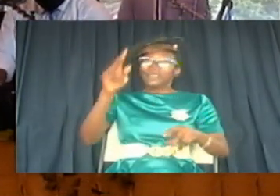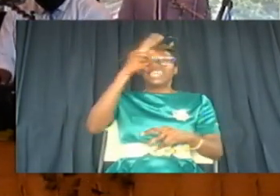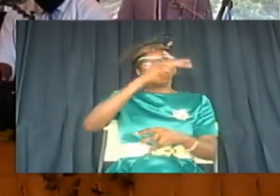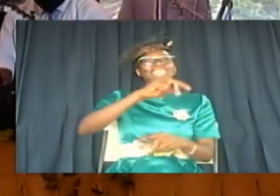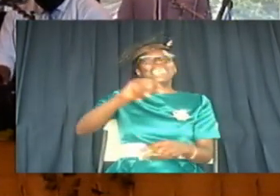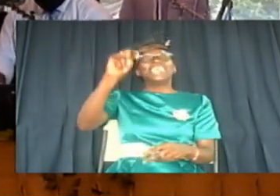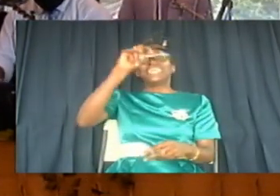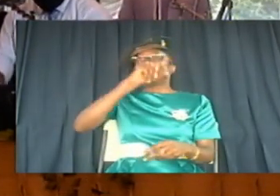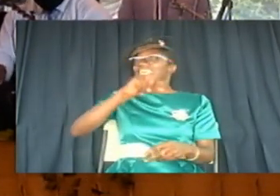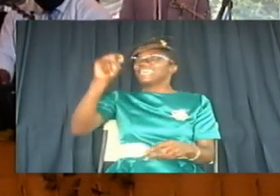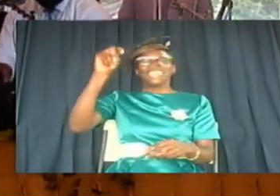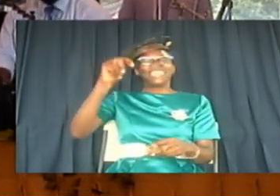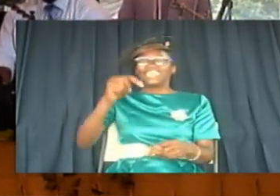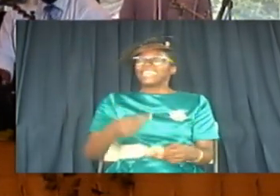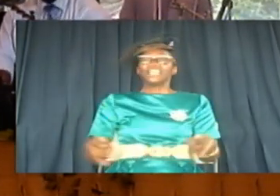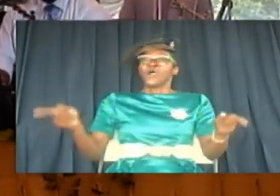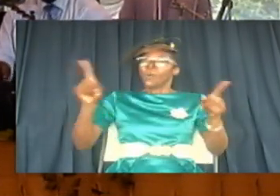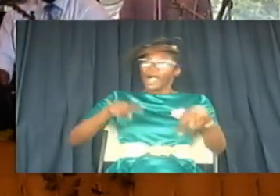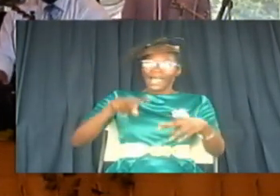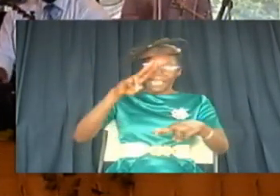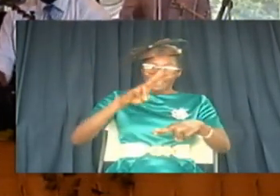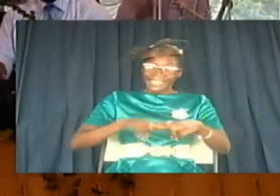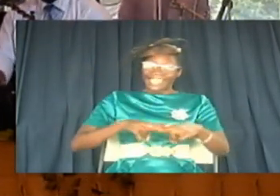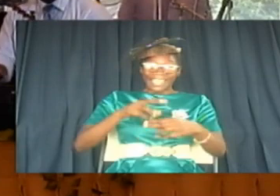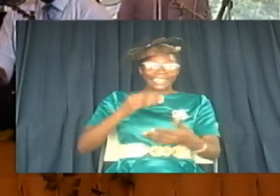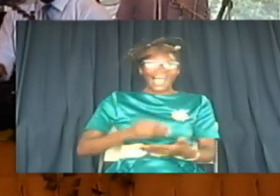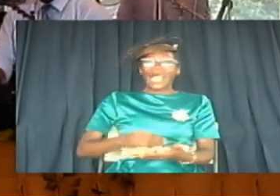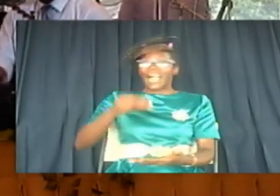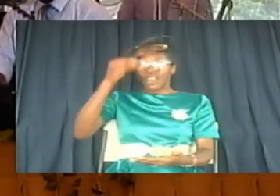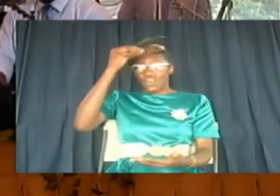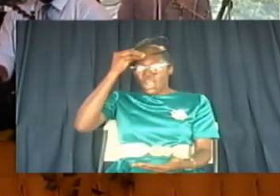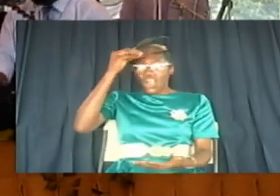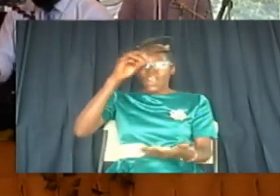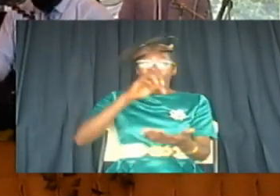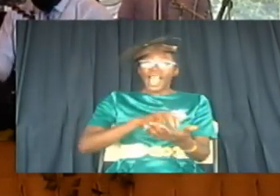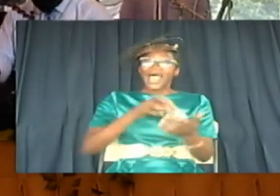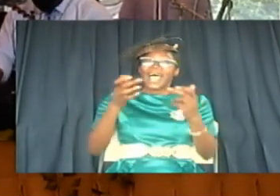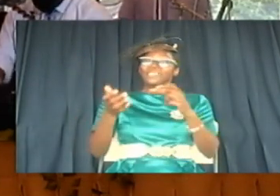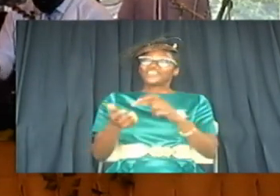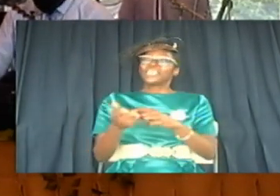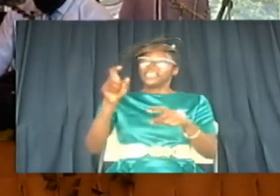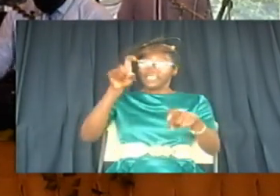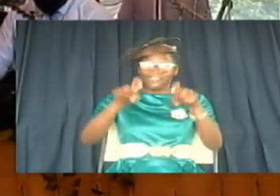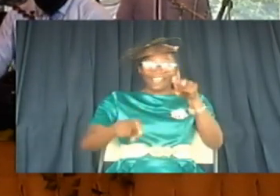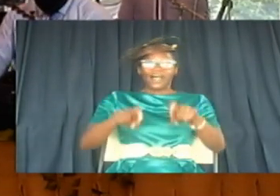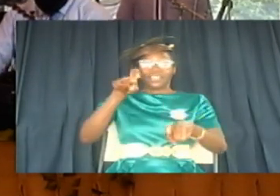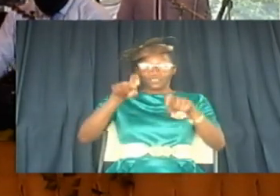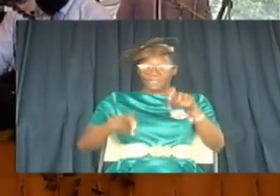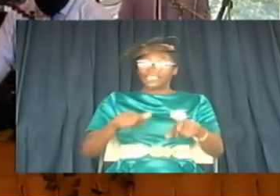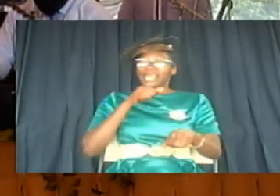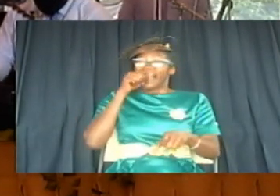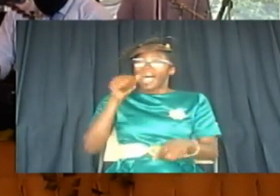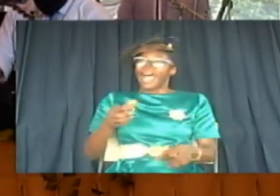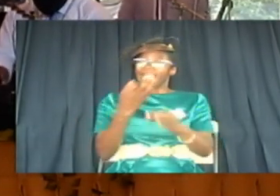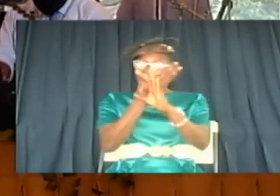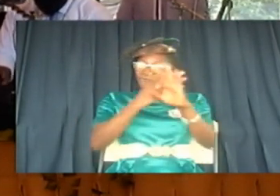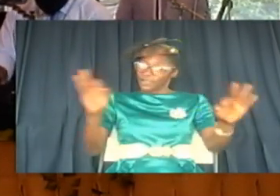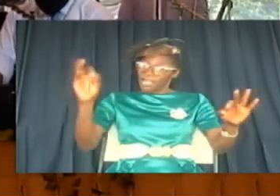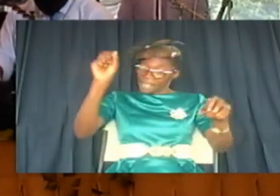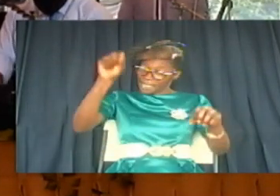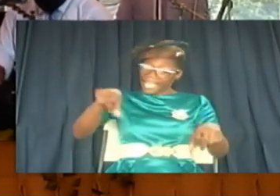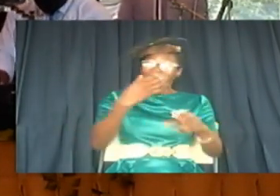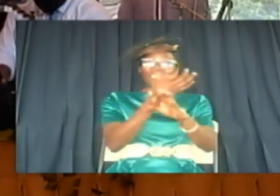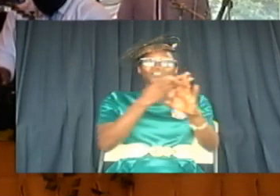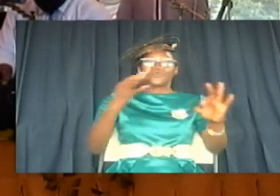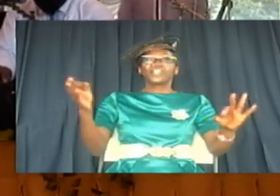every need. While I sit and learn at Jesus' feet, I am